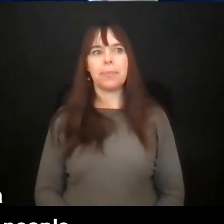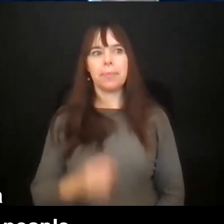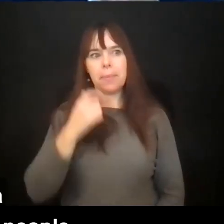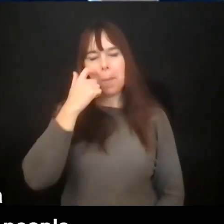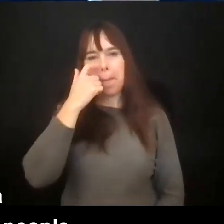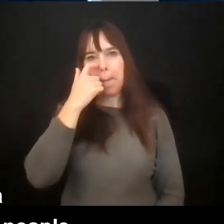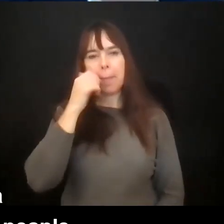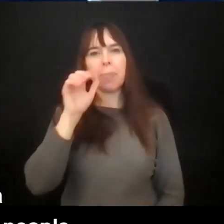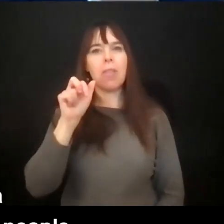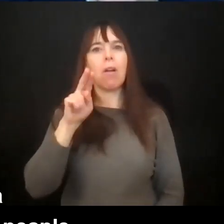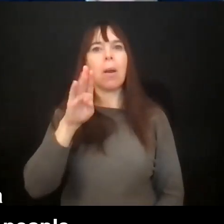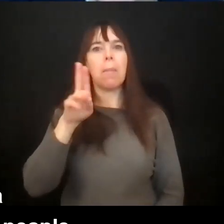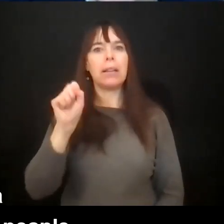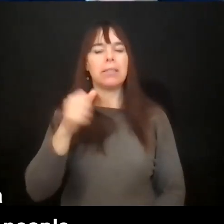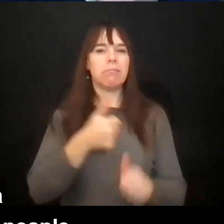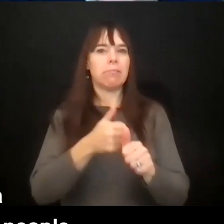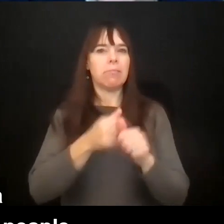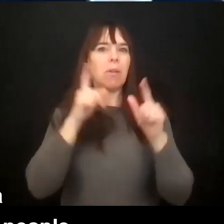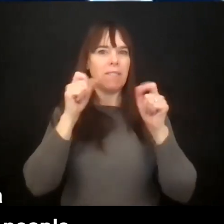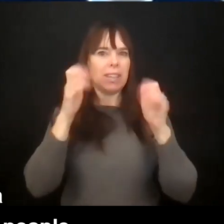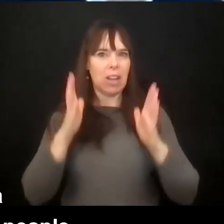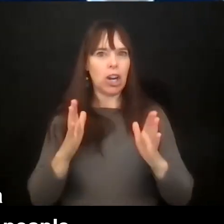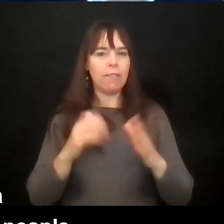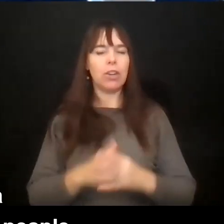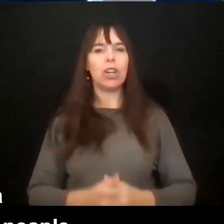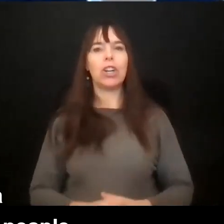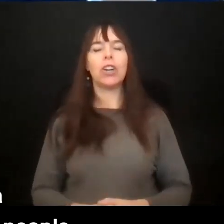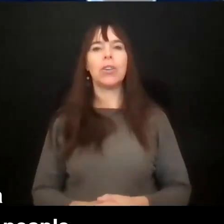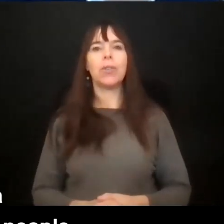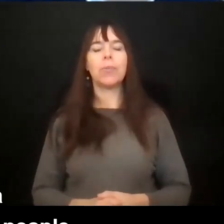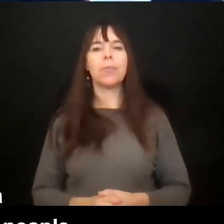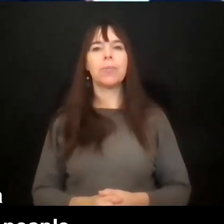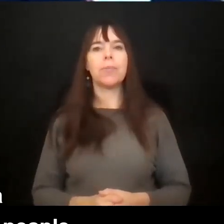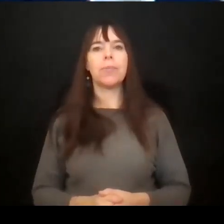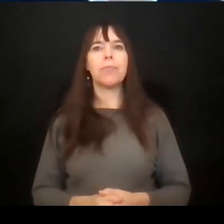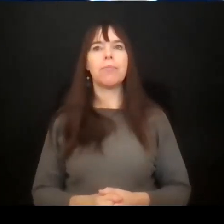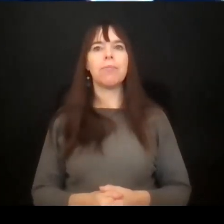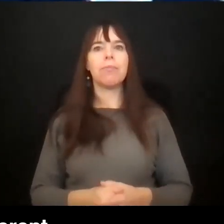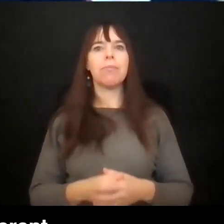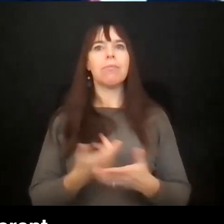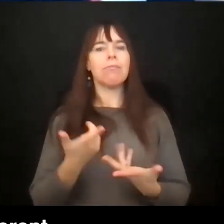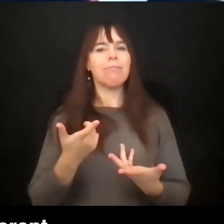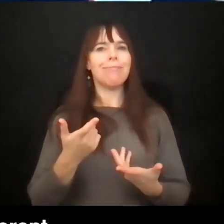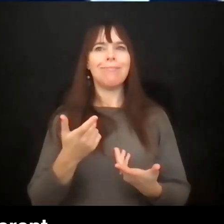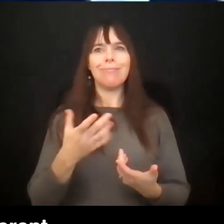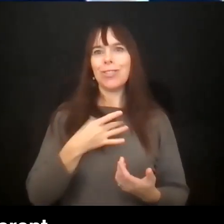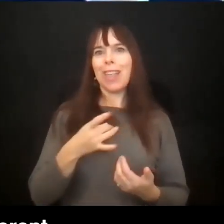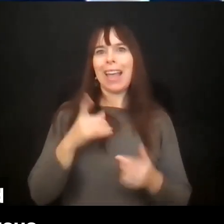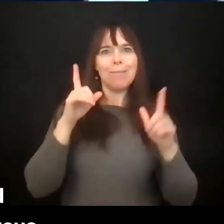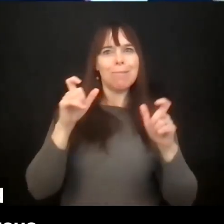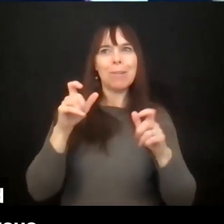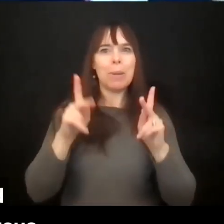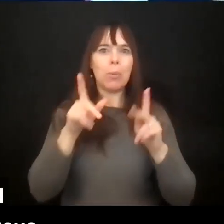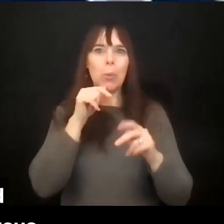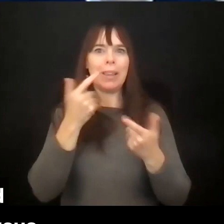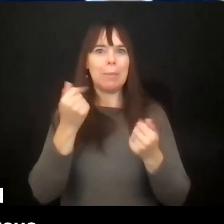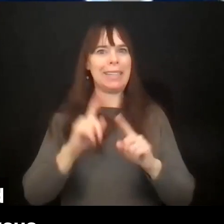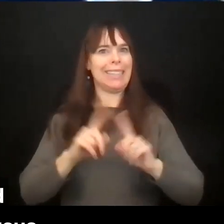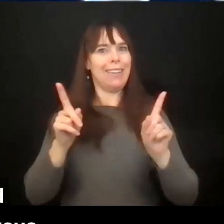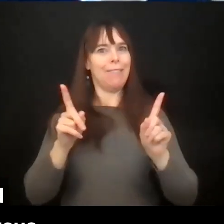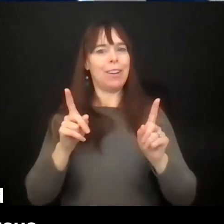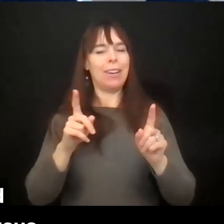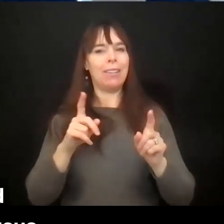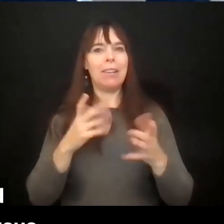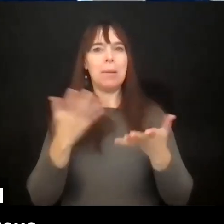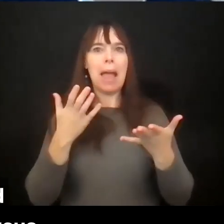Diane Arbus was a photographer who found people who were a little bit different. She might befriend somebody